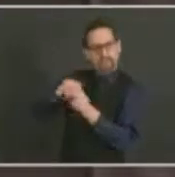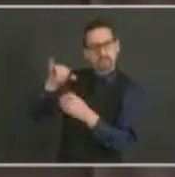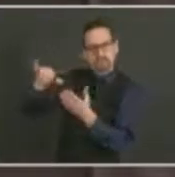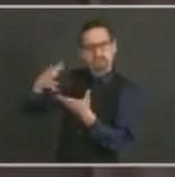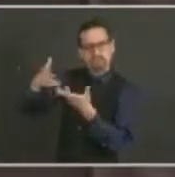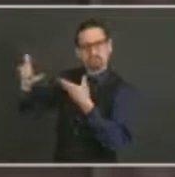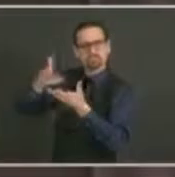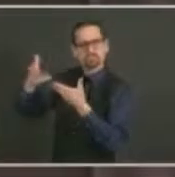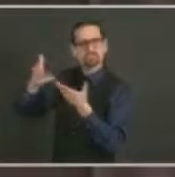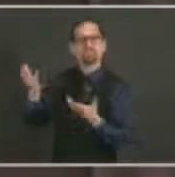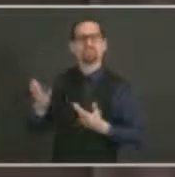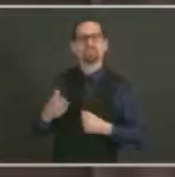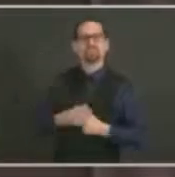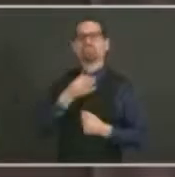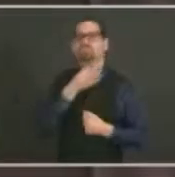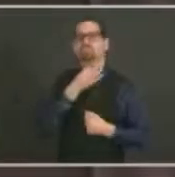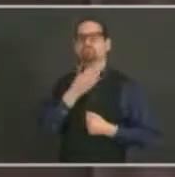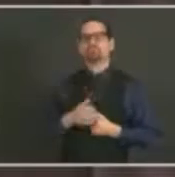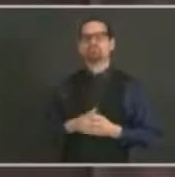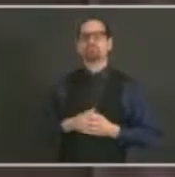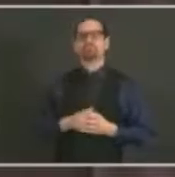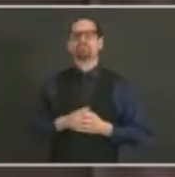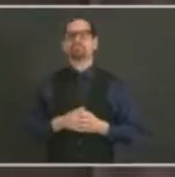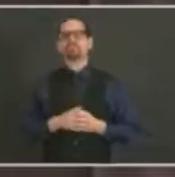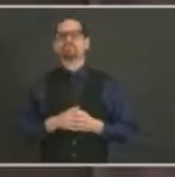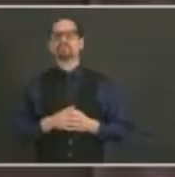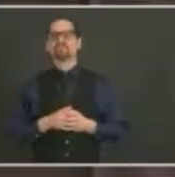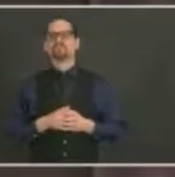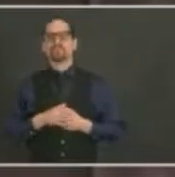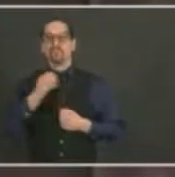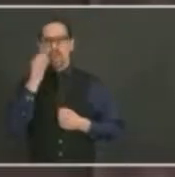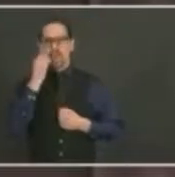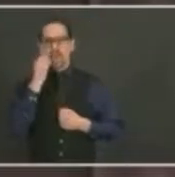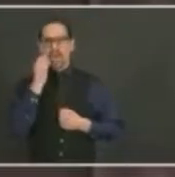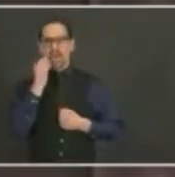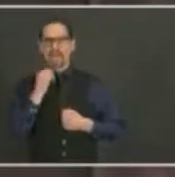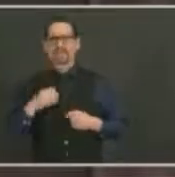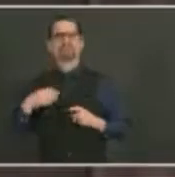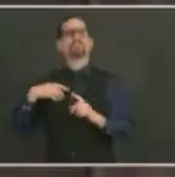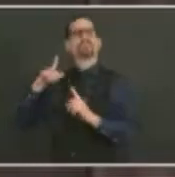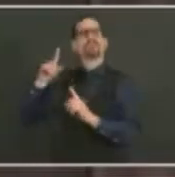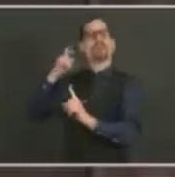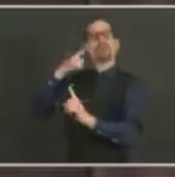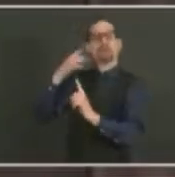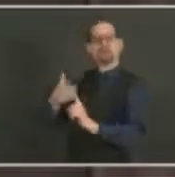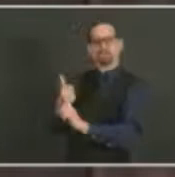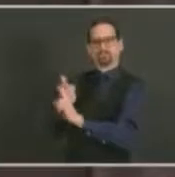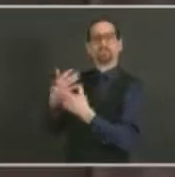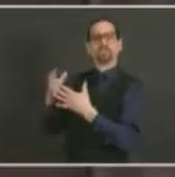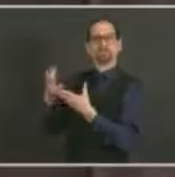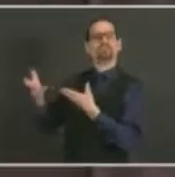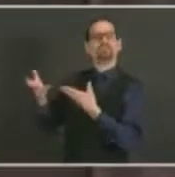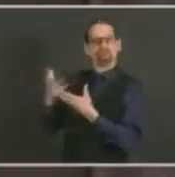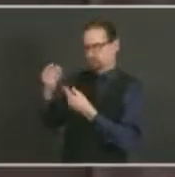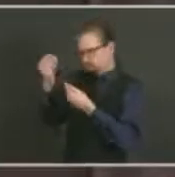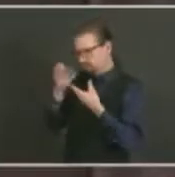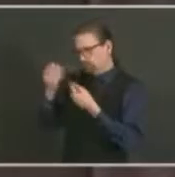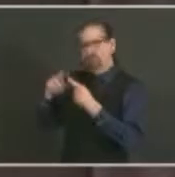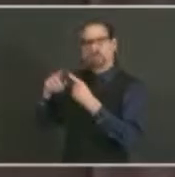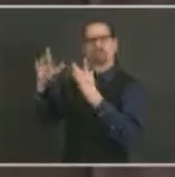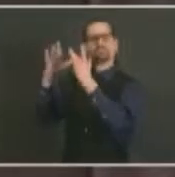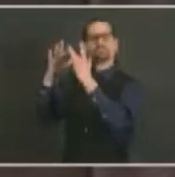Yeah, the governor, I know, and informed me that that contact was going to be made, and I also informed her that we were going through our channels nationally to do the same